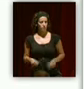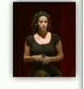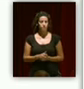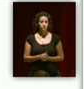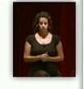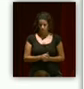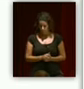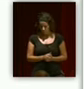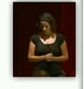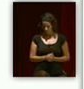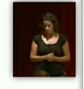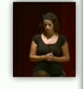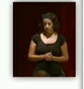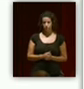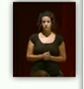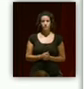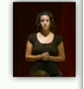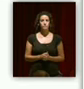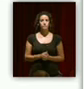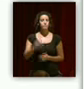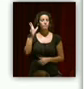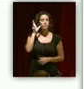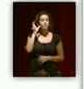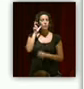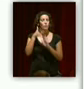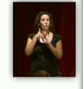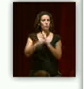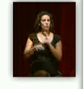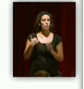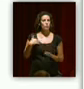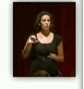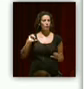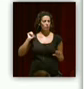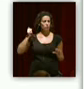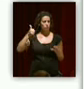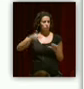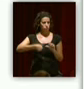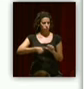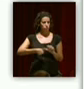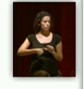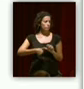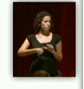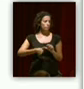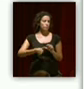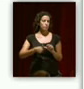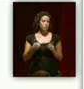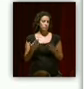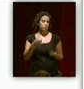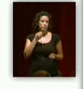without any difficulty. Audio description has